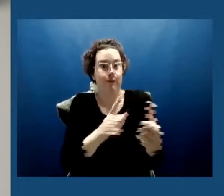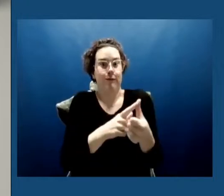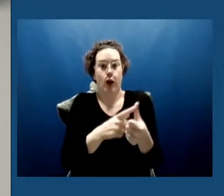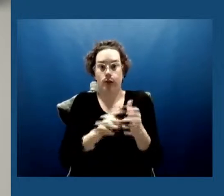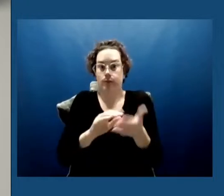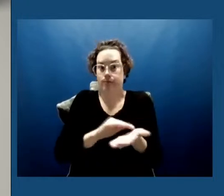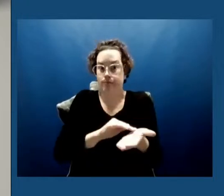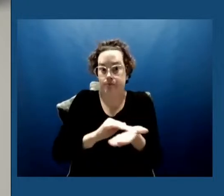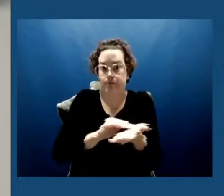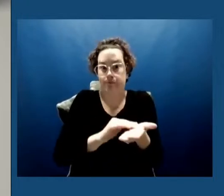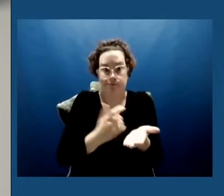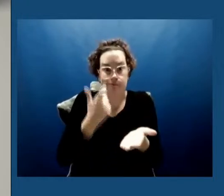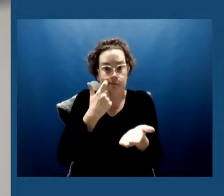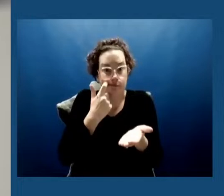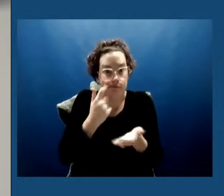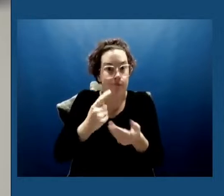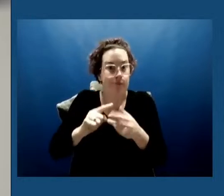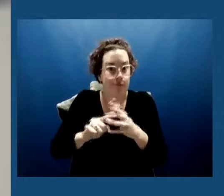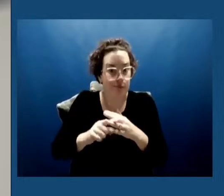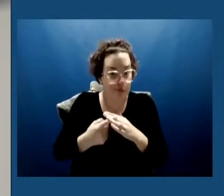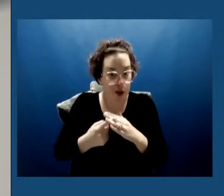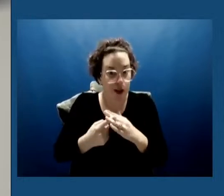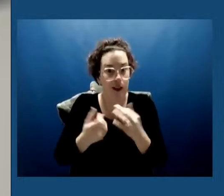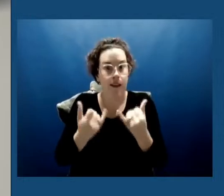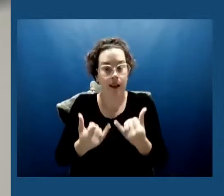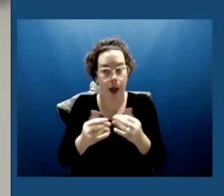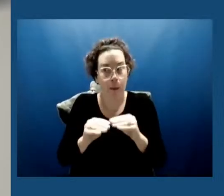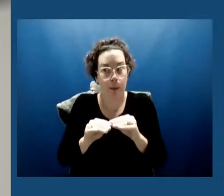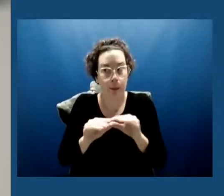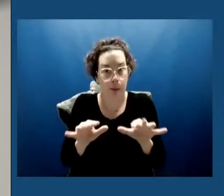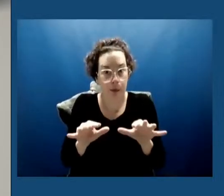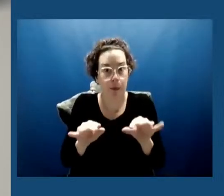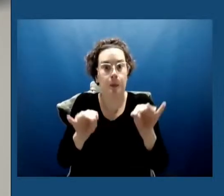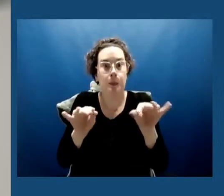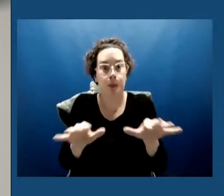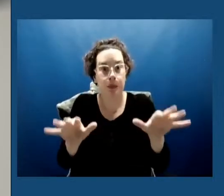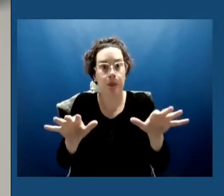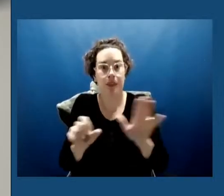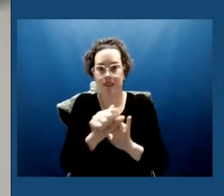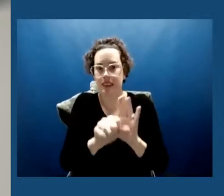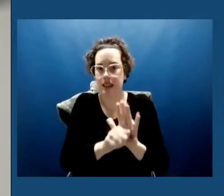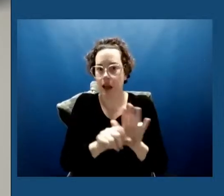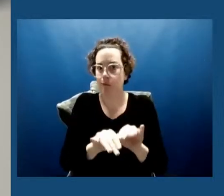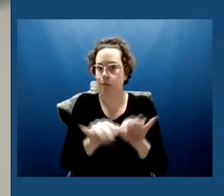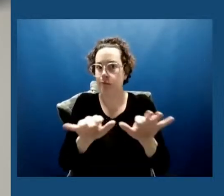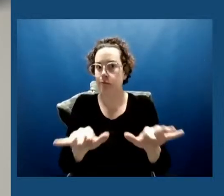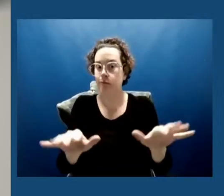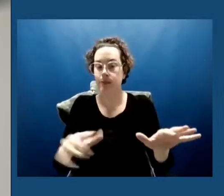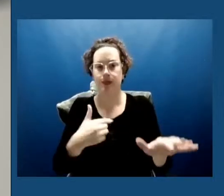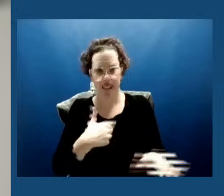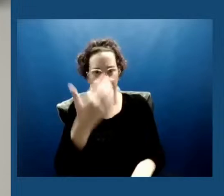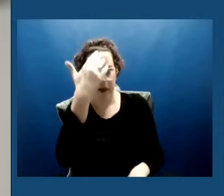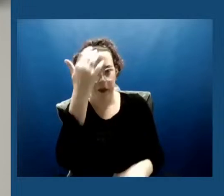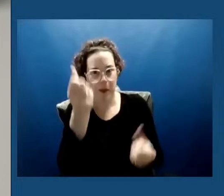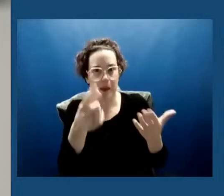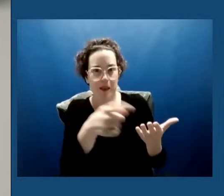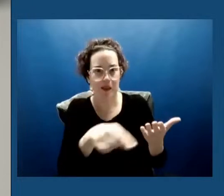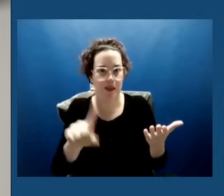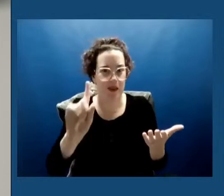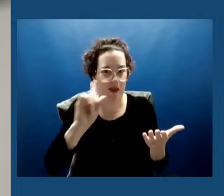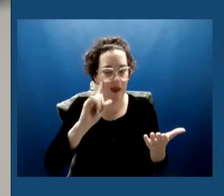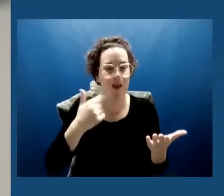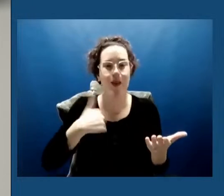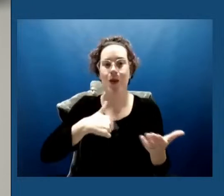pilot. Now we get to go scale this, certainly across the state. I'm sure many of you have already heard, we will be